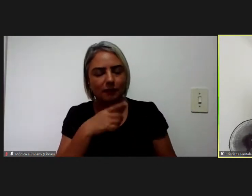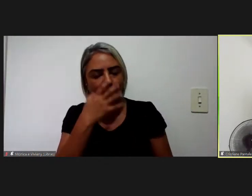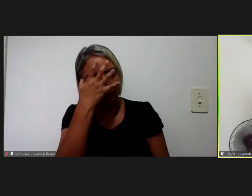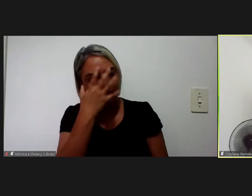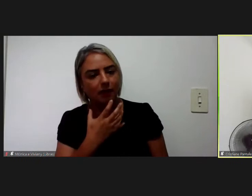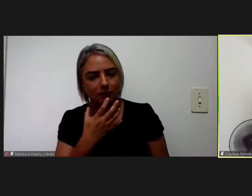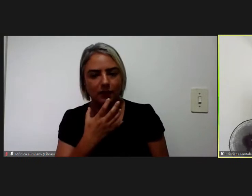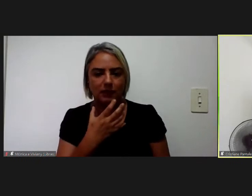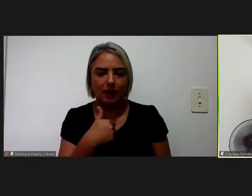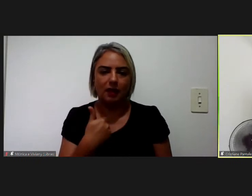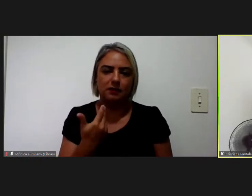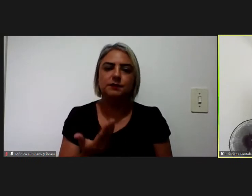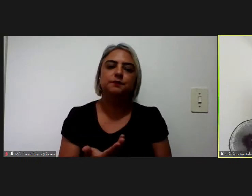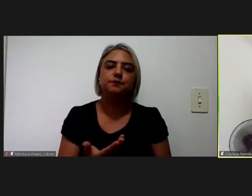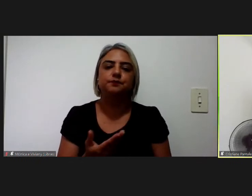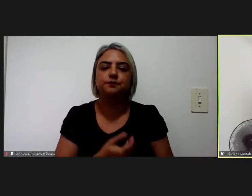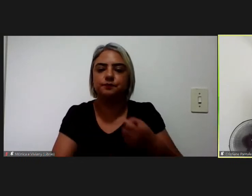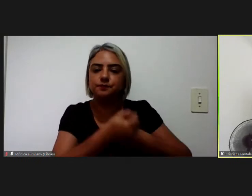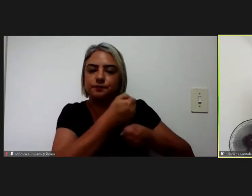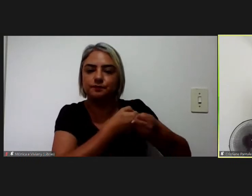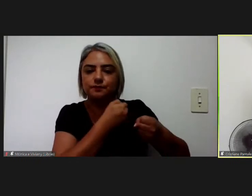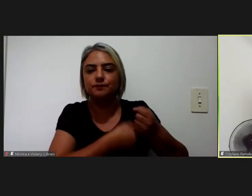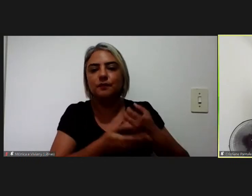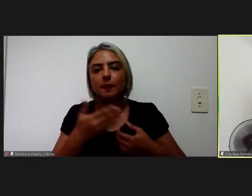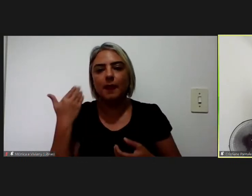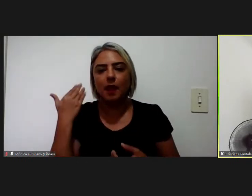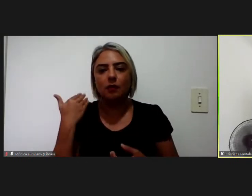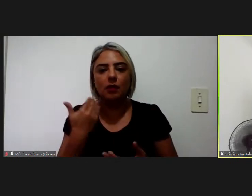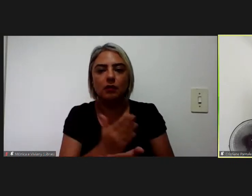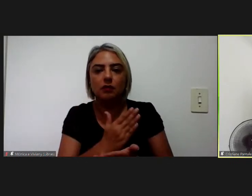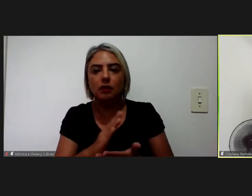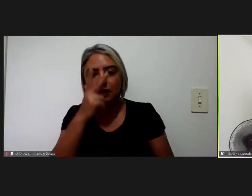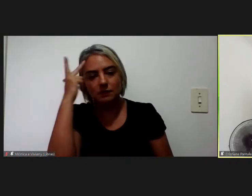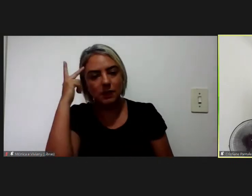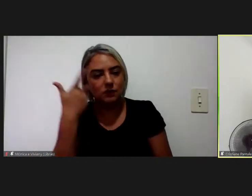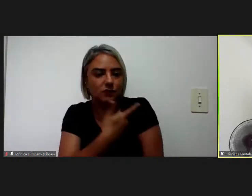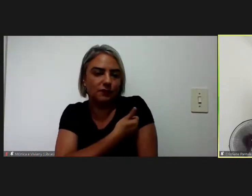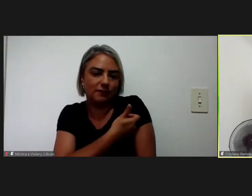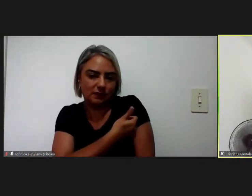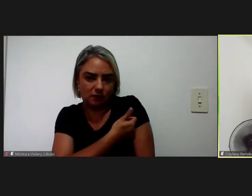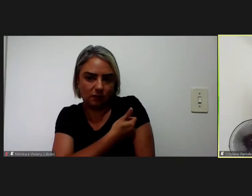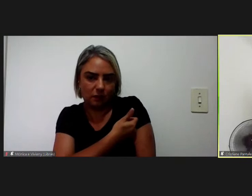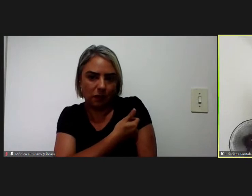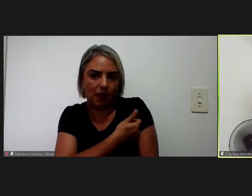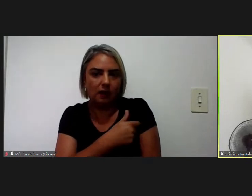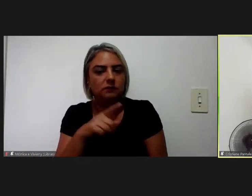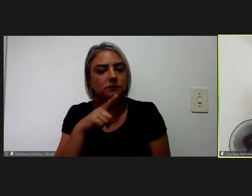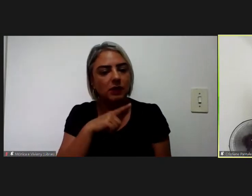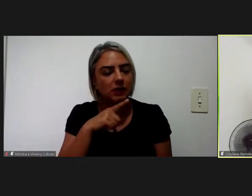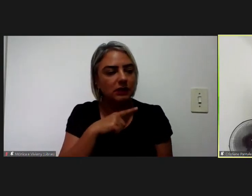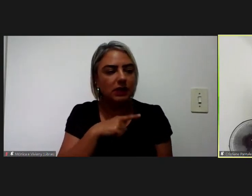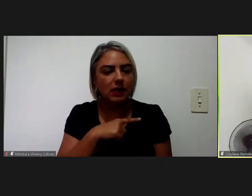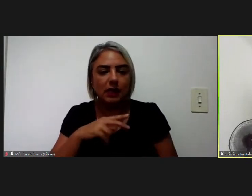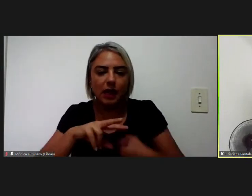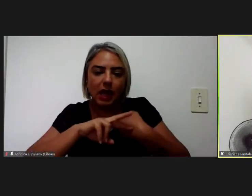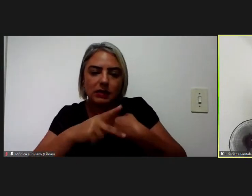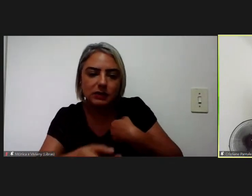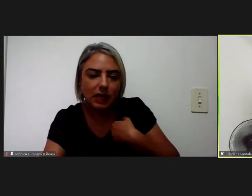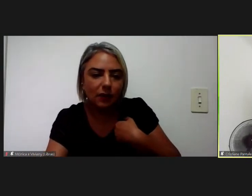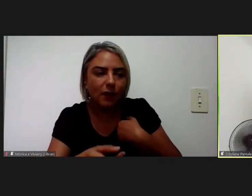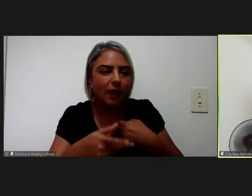case post-COVID were worse because last year not everyone